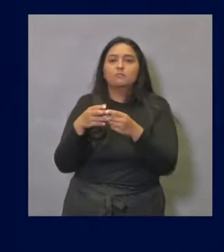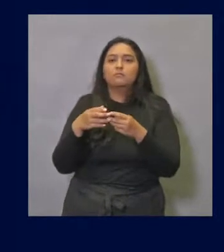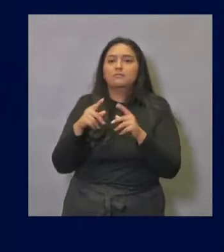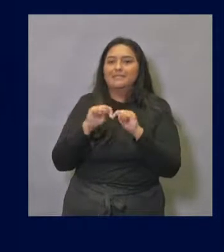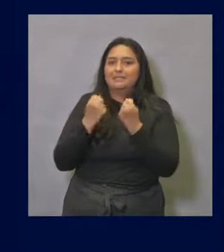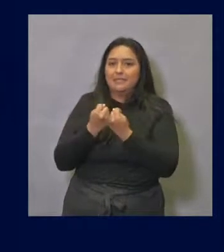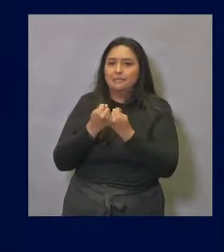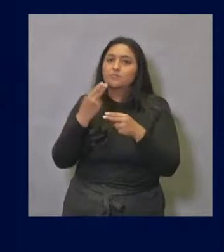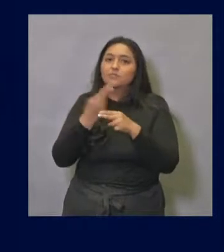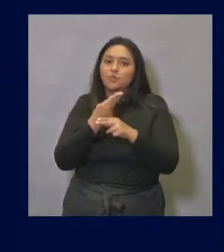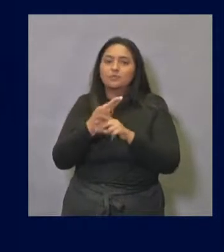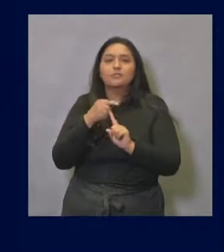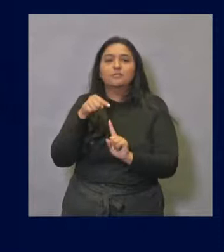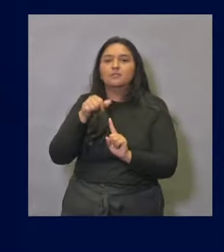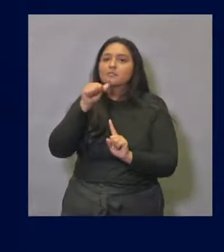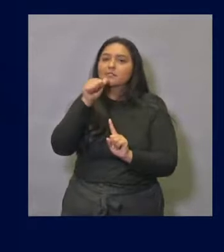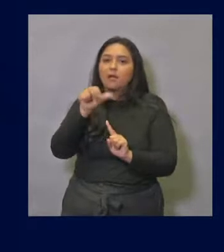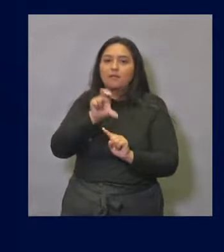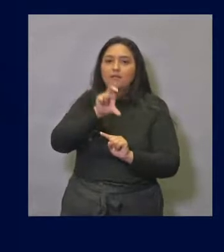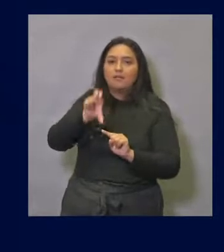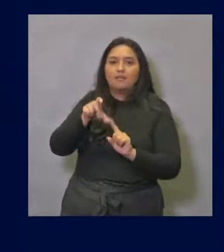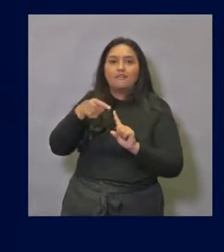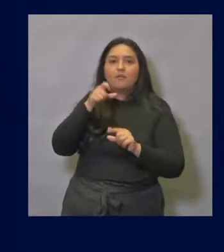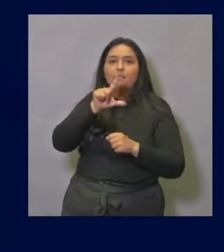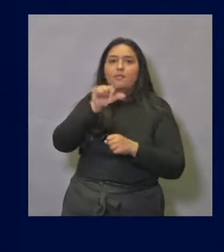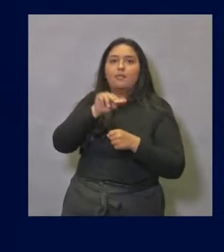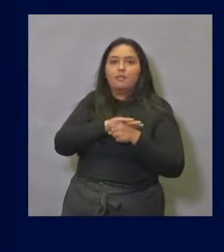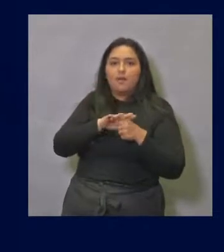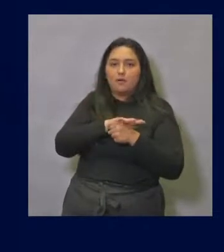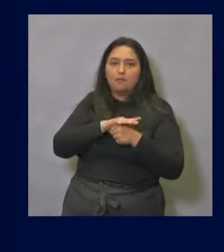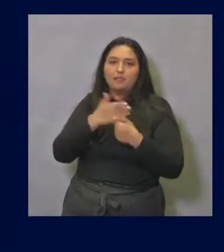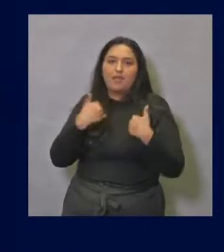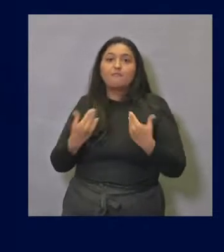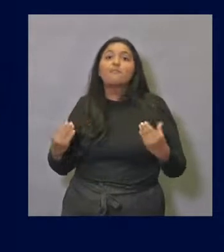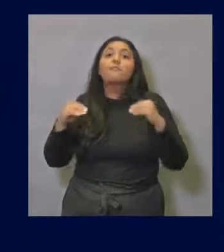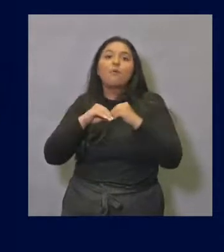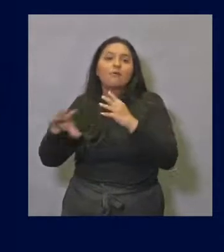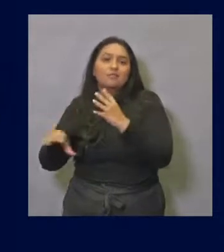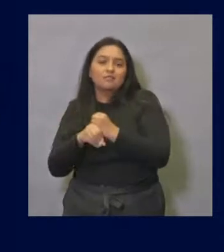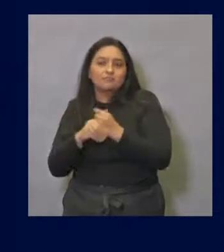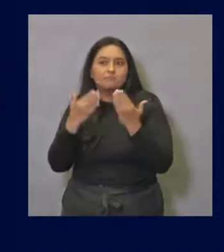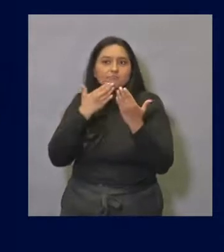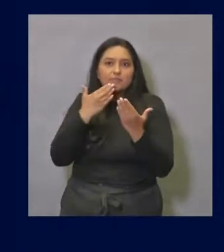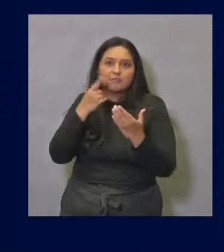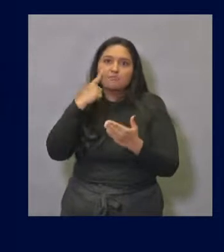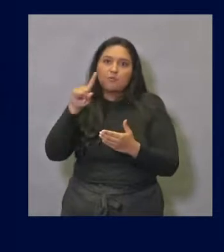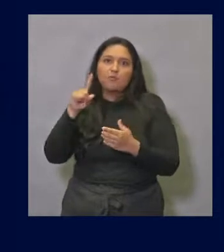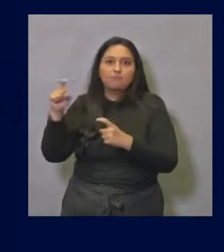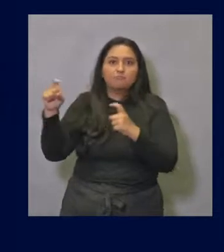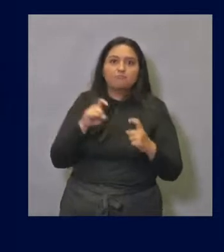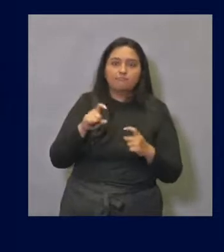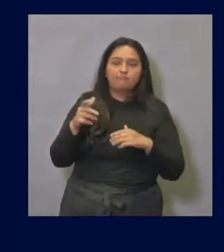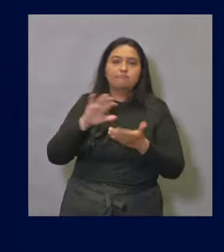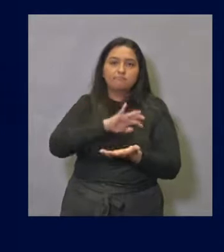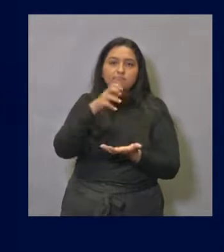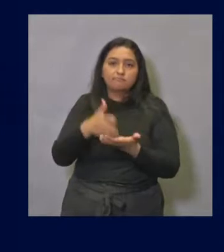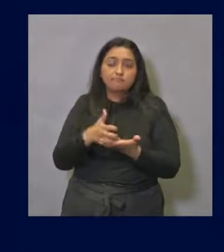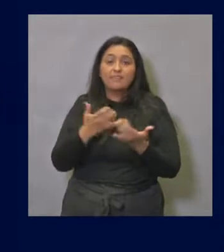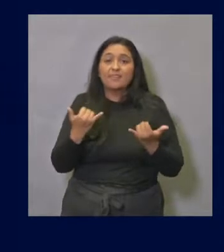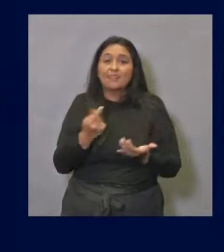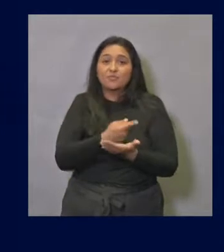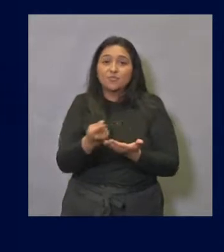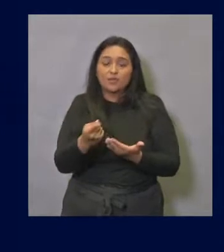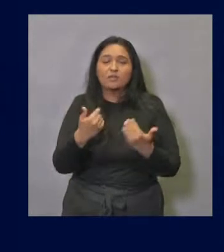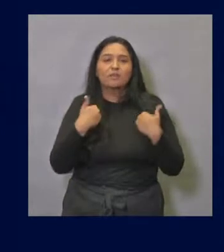allocated doses. And we are grateful for those additional doses in our county. Our allocation for this week is almost